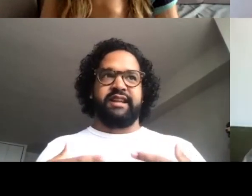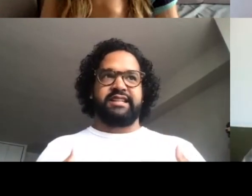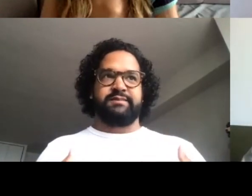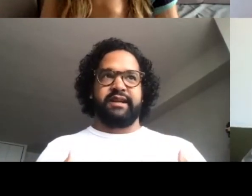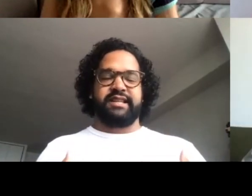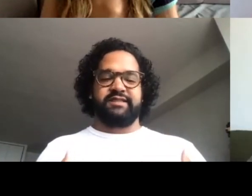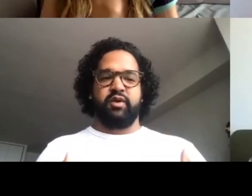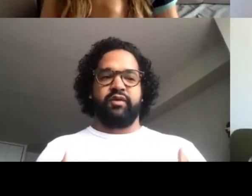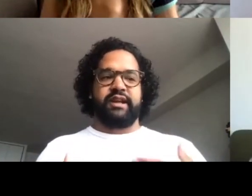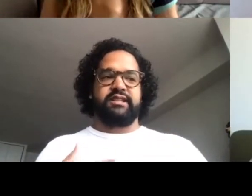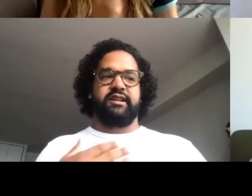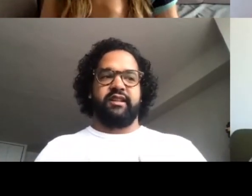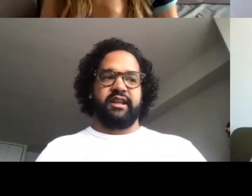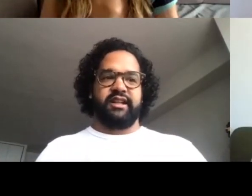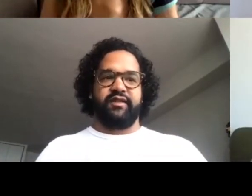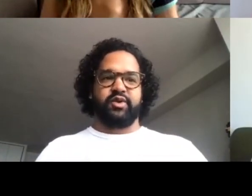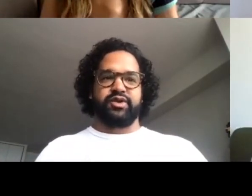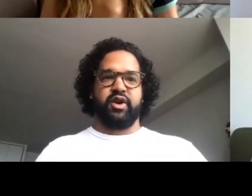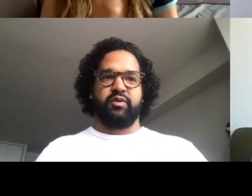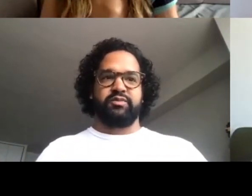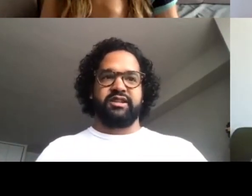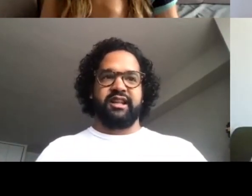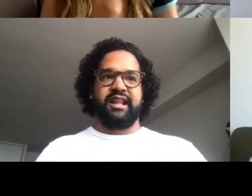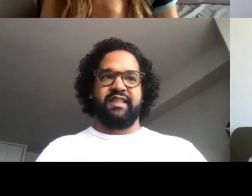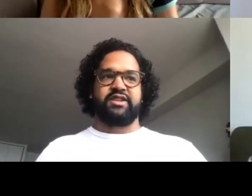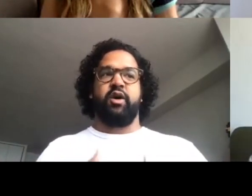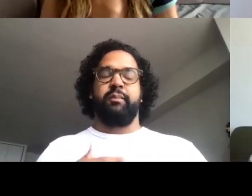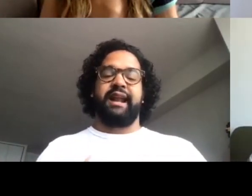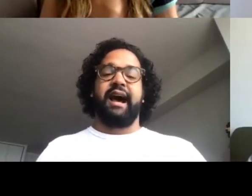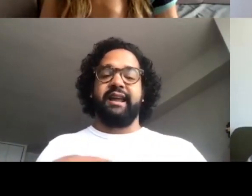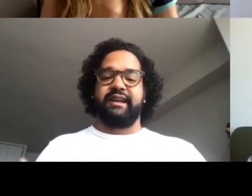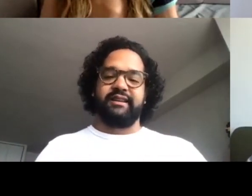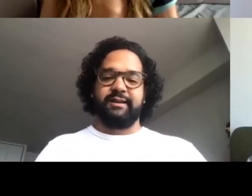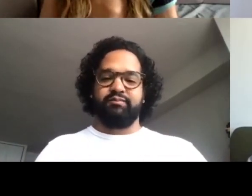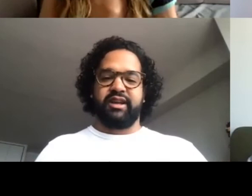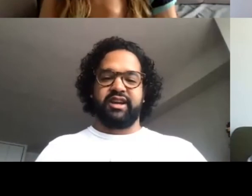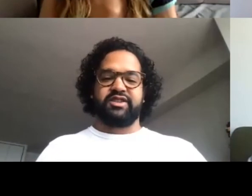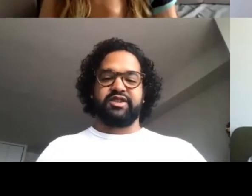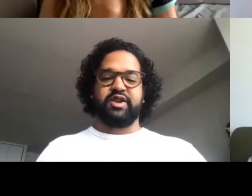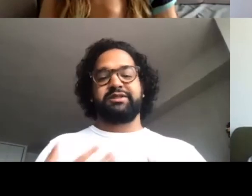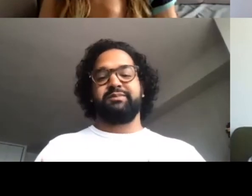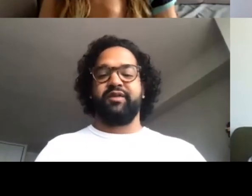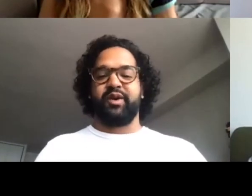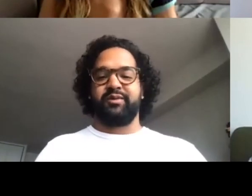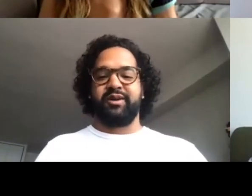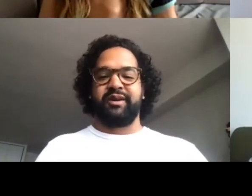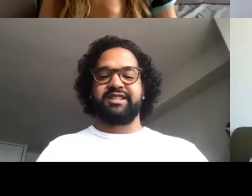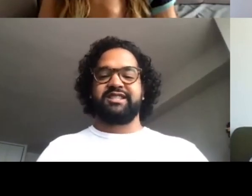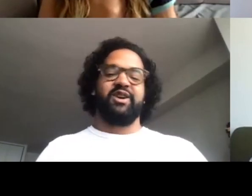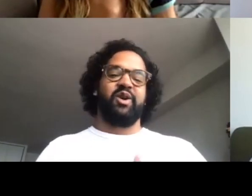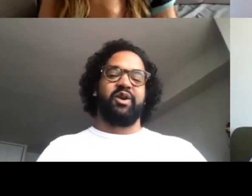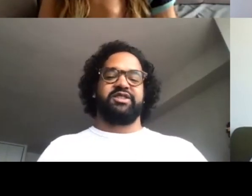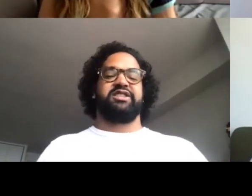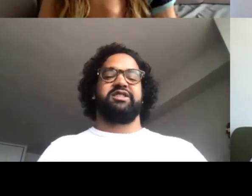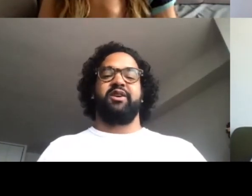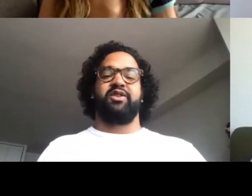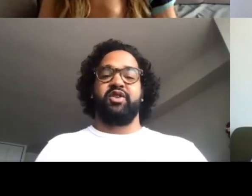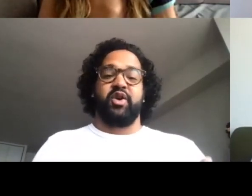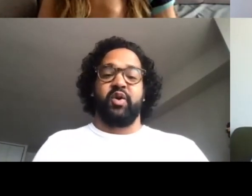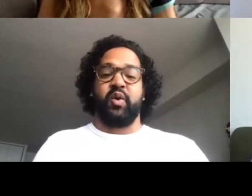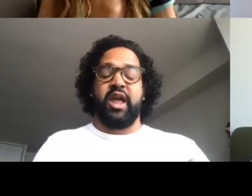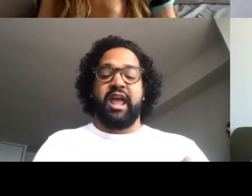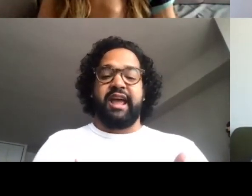the dance space has moved into the individual's homes, that's all been heightened because you're so much more vulnerable, because it's no longer just